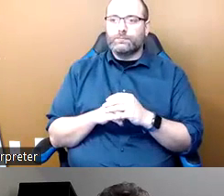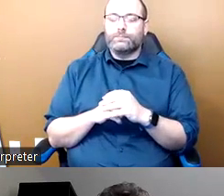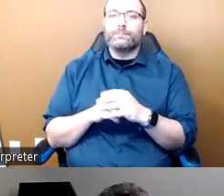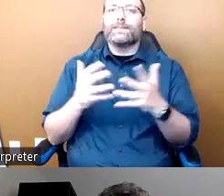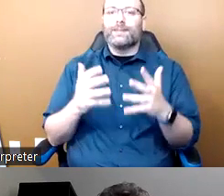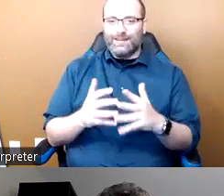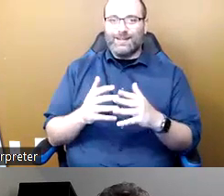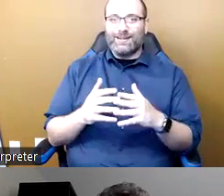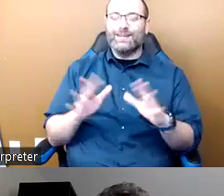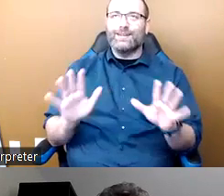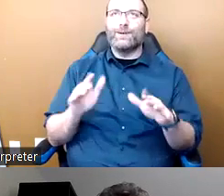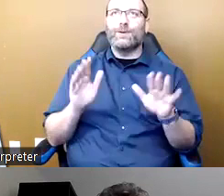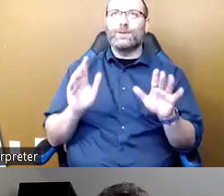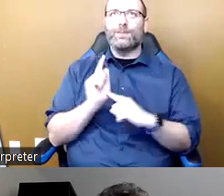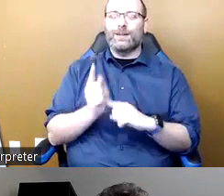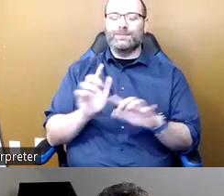just taking a second,